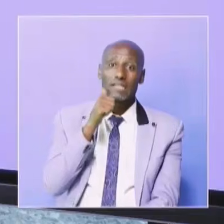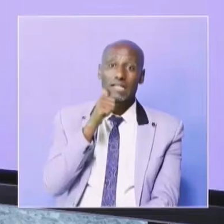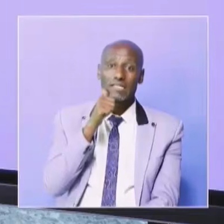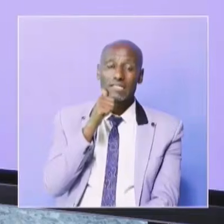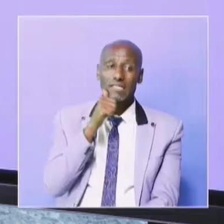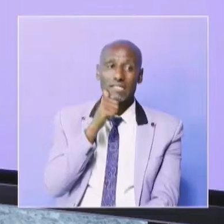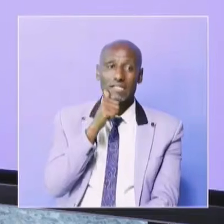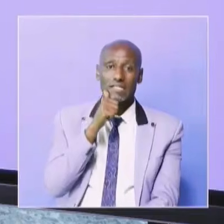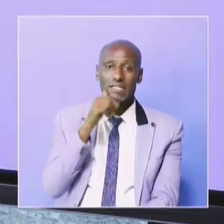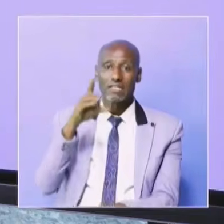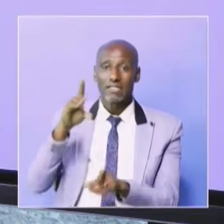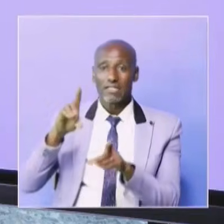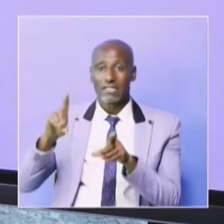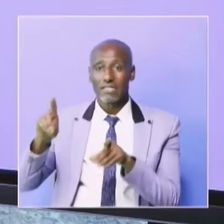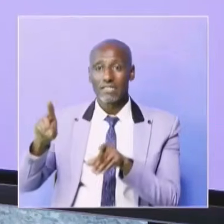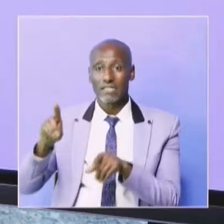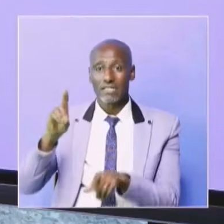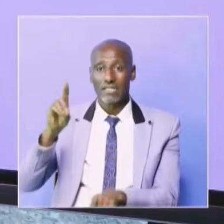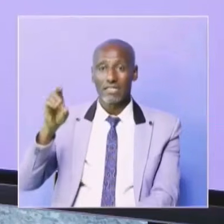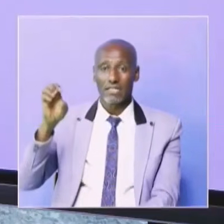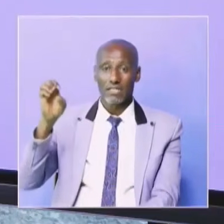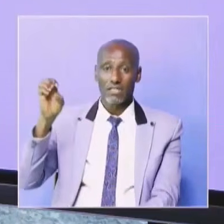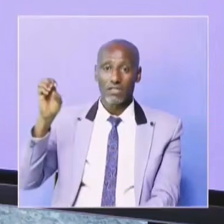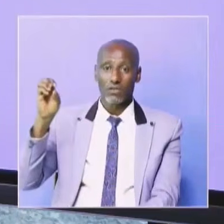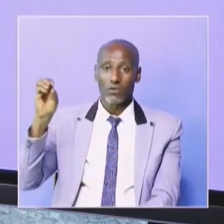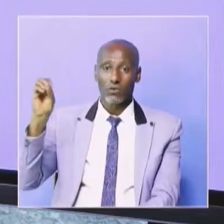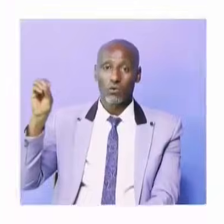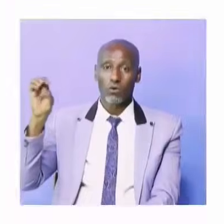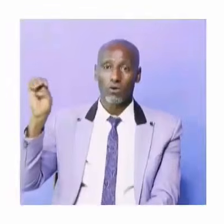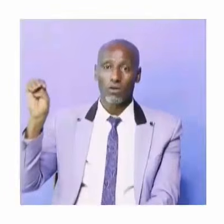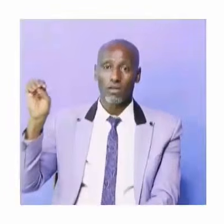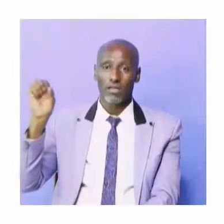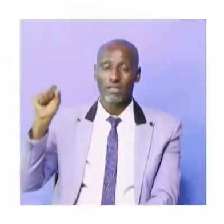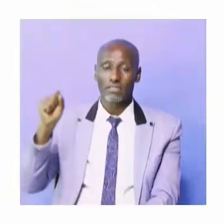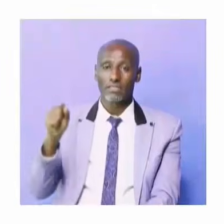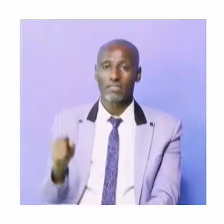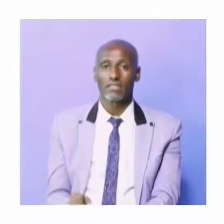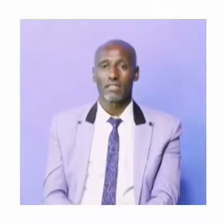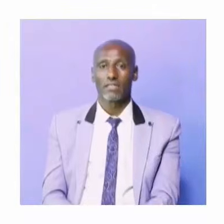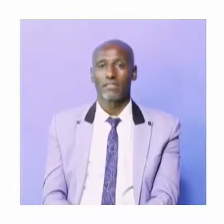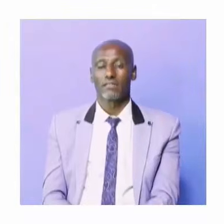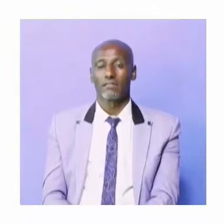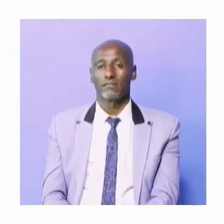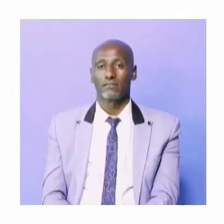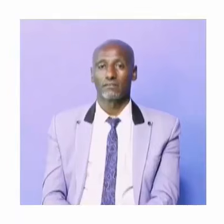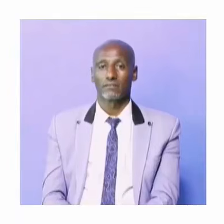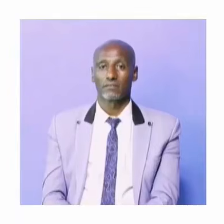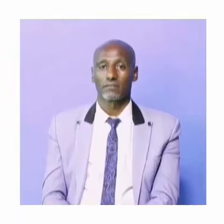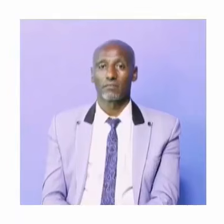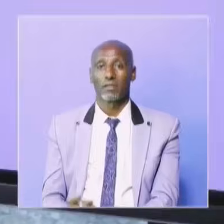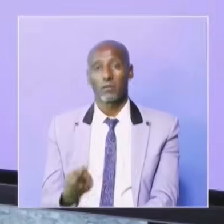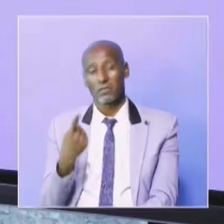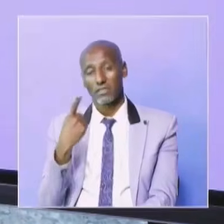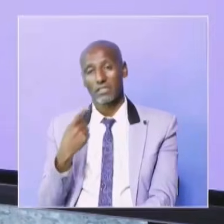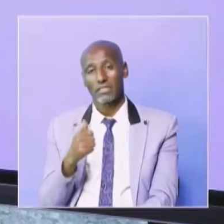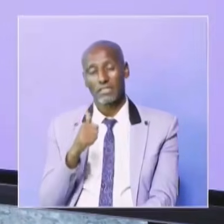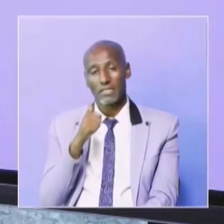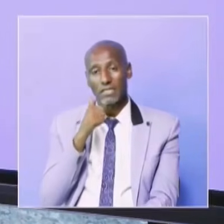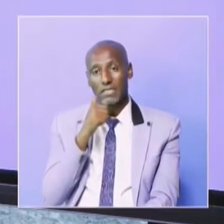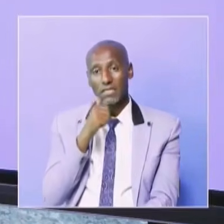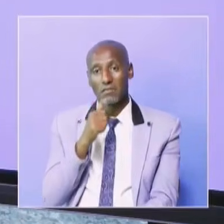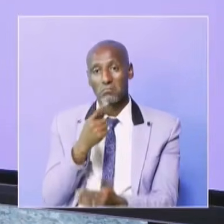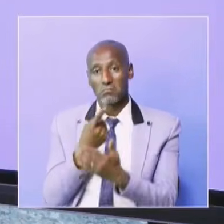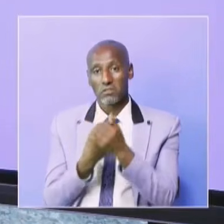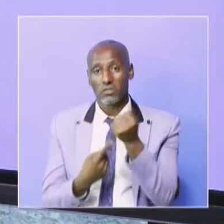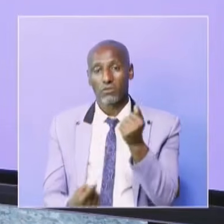does. Does Aster, now, here it says lives. because it is affirmative. But this